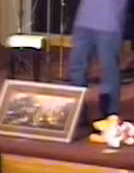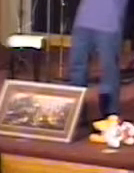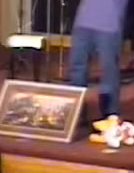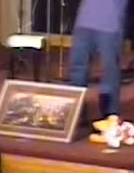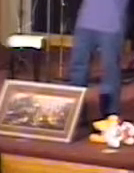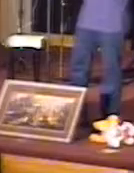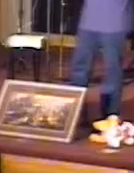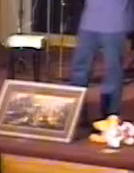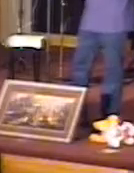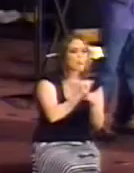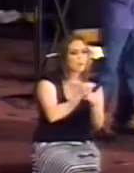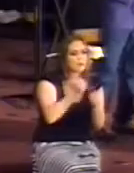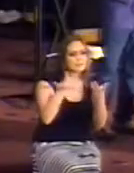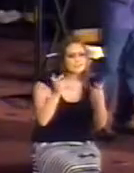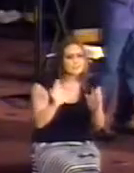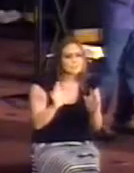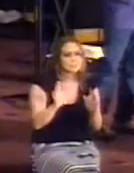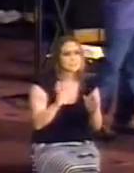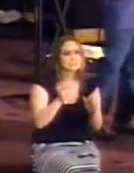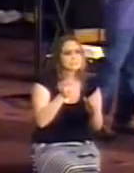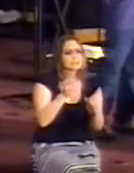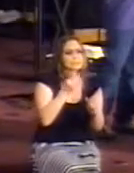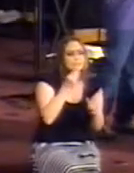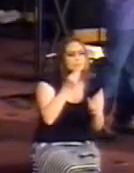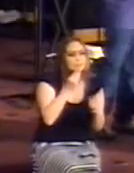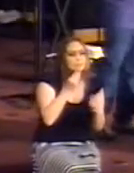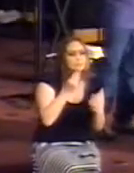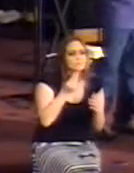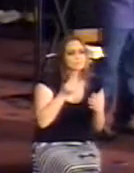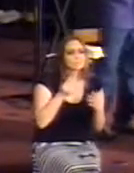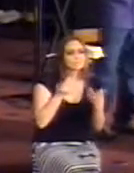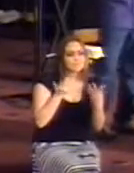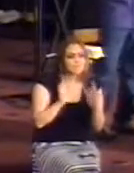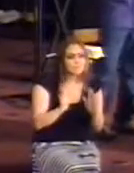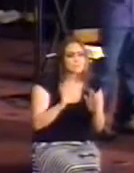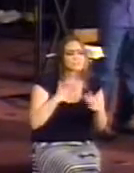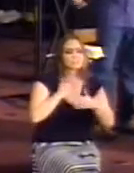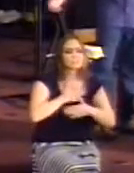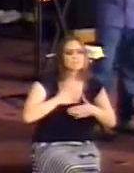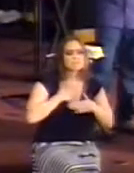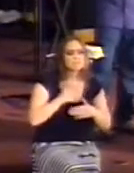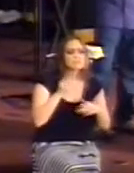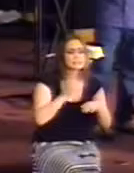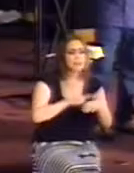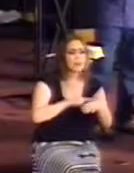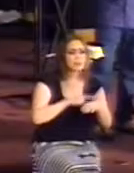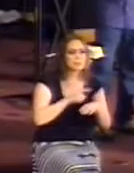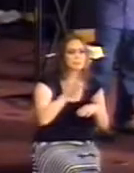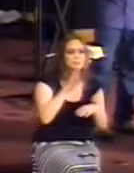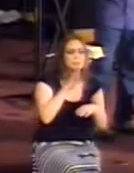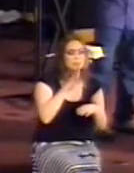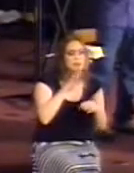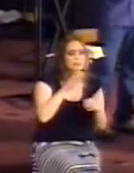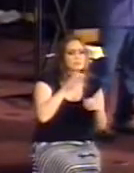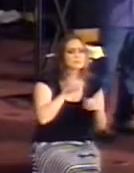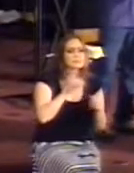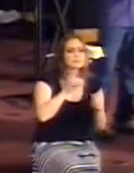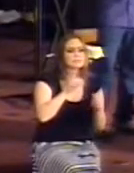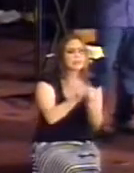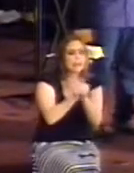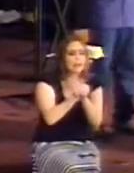complete, and it's that sort of pleasantry time, the talk together. And that's when God comes close. That's when God comes